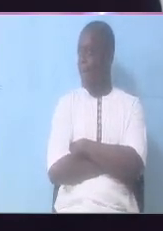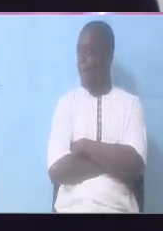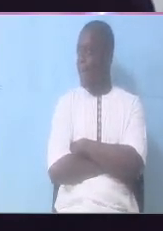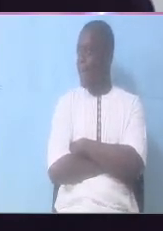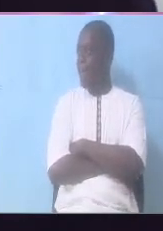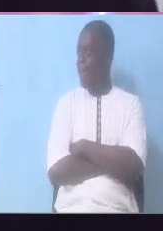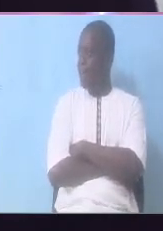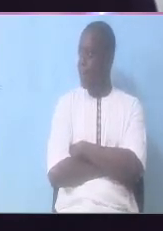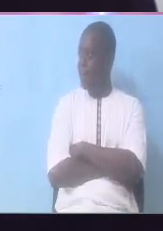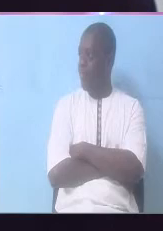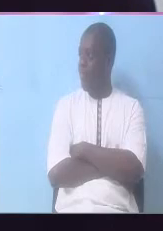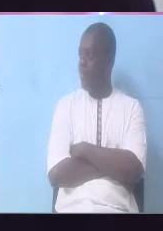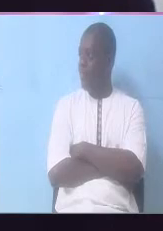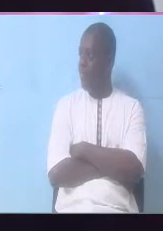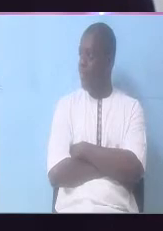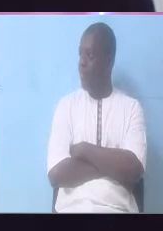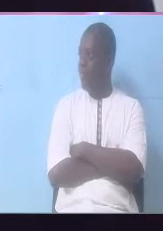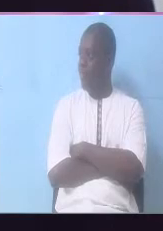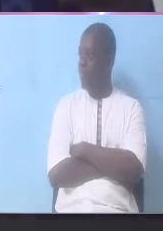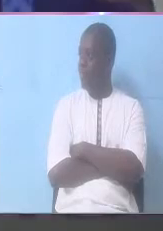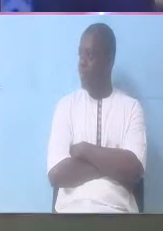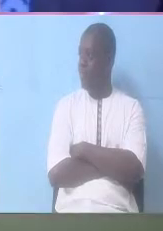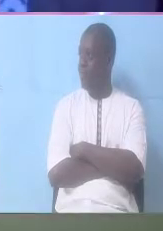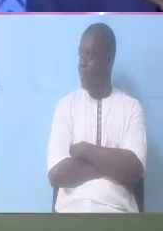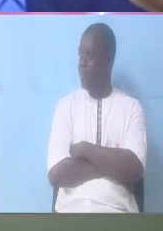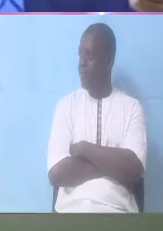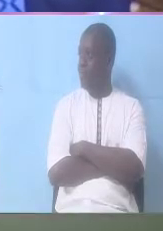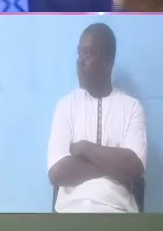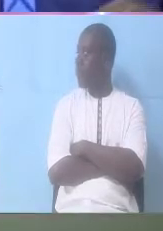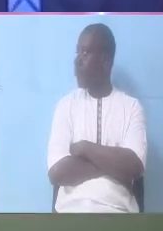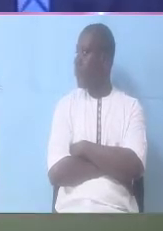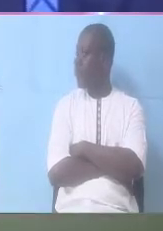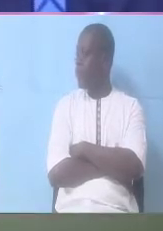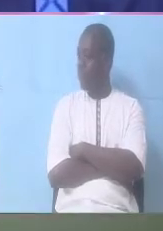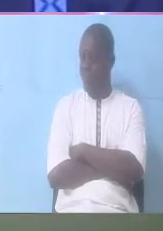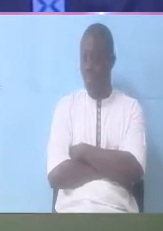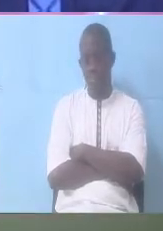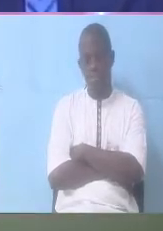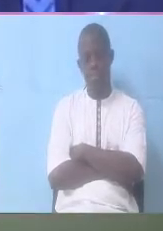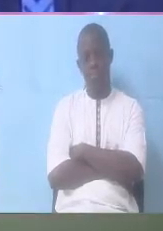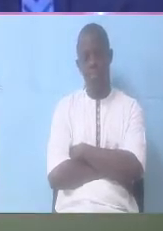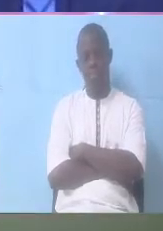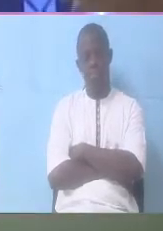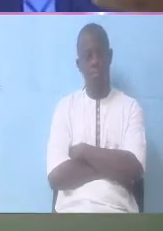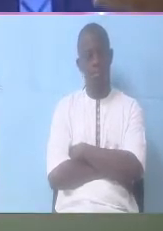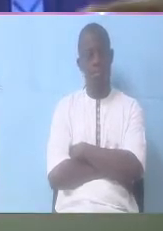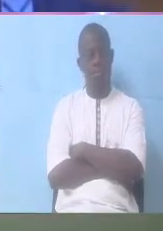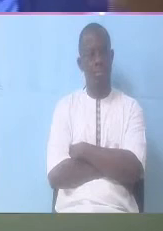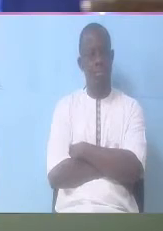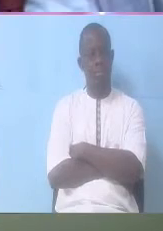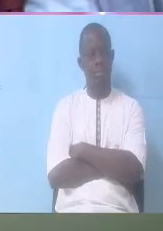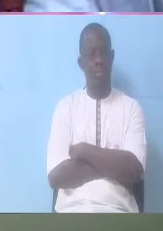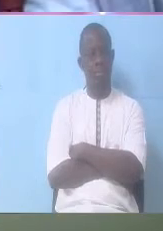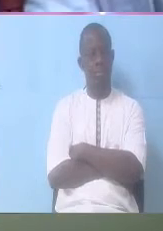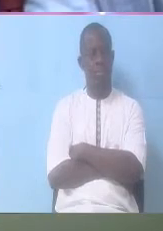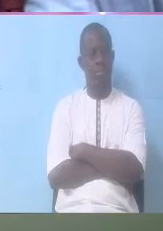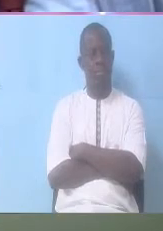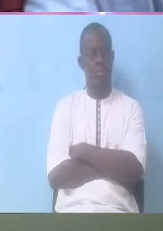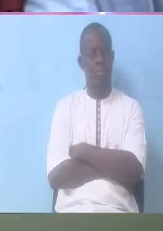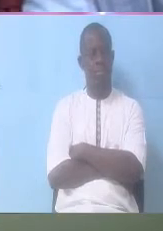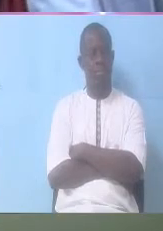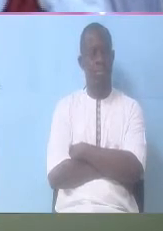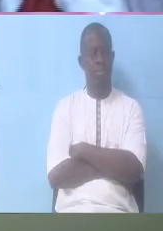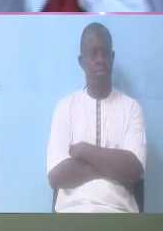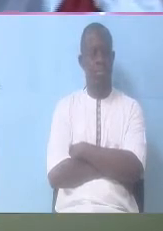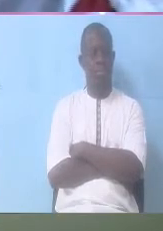kayto nyintale but hold on, let the interpreter just come back. No, what happens is if he has already